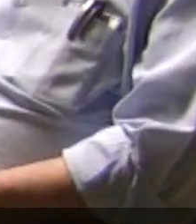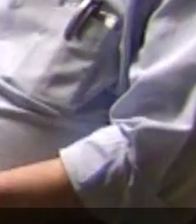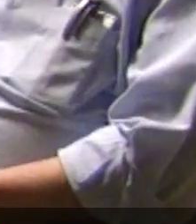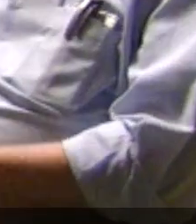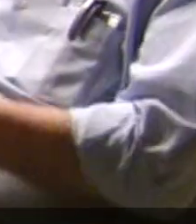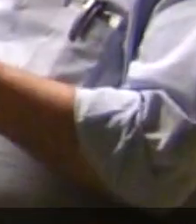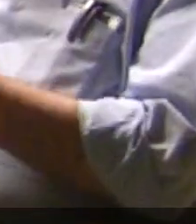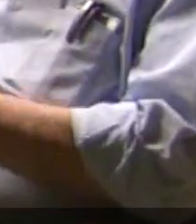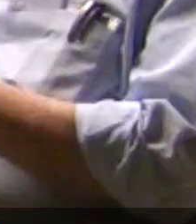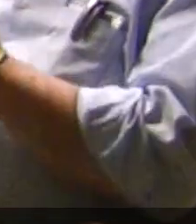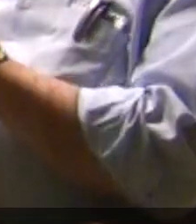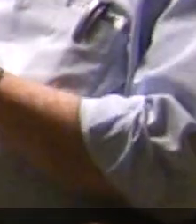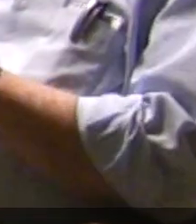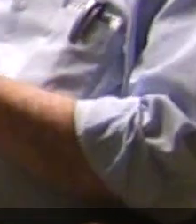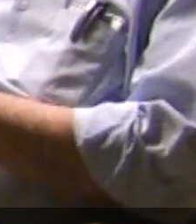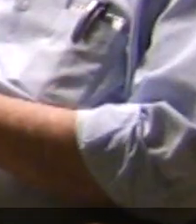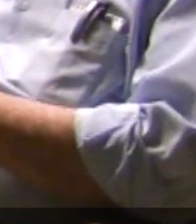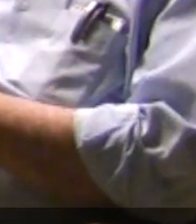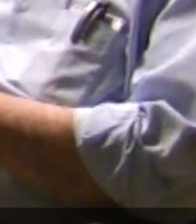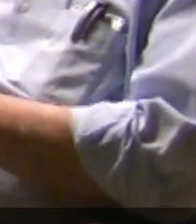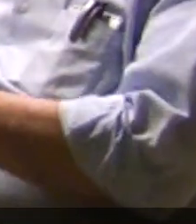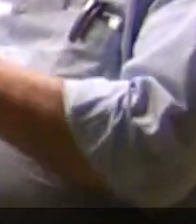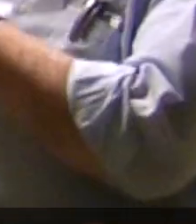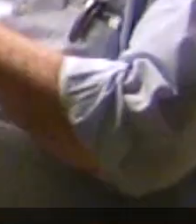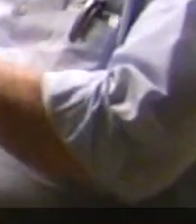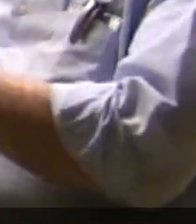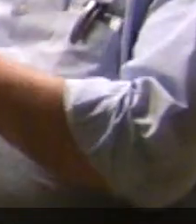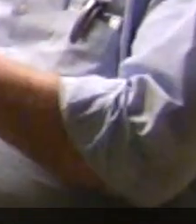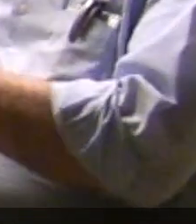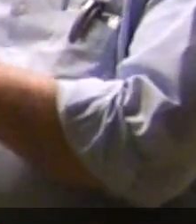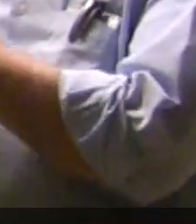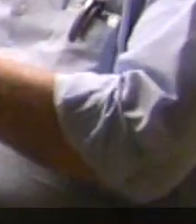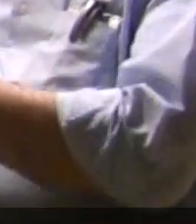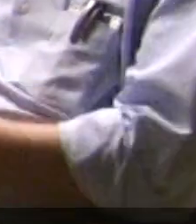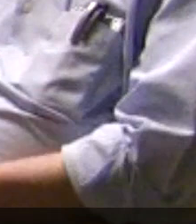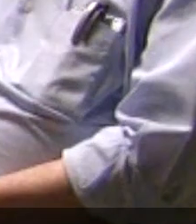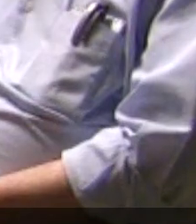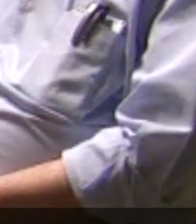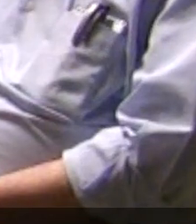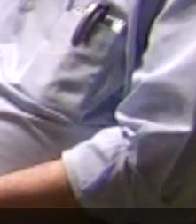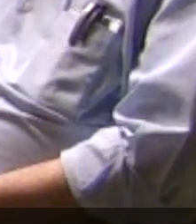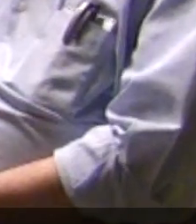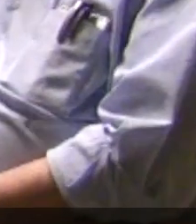So after that, then she lost her hearing, and then how did they communicate after that?